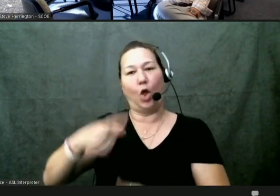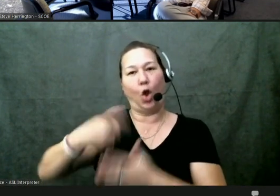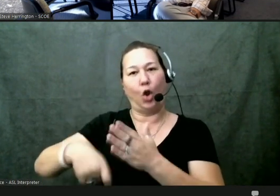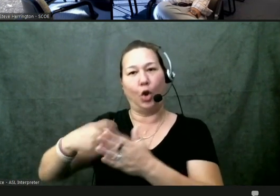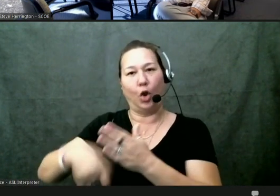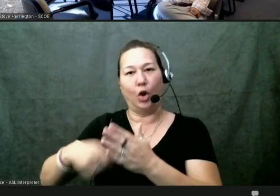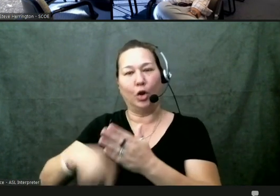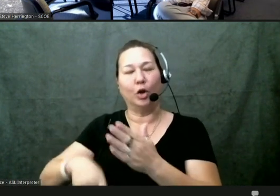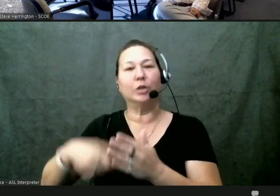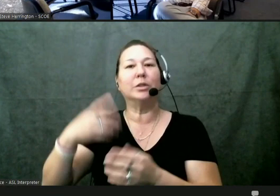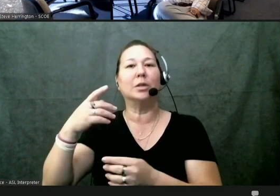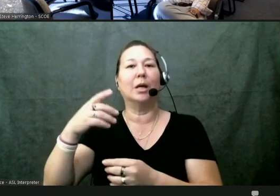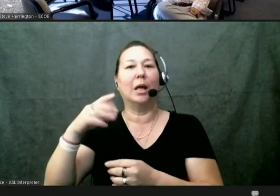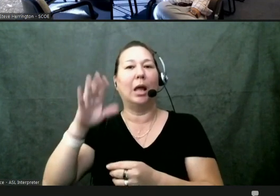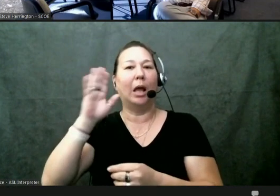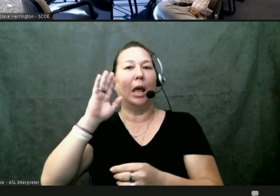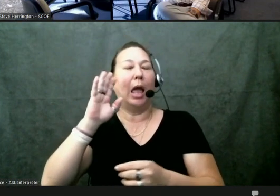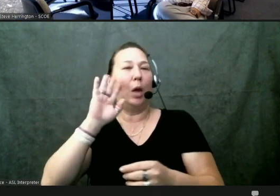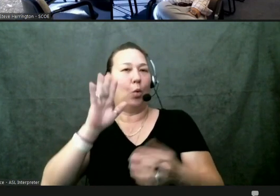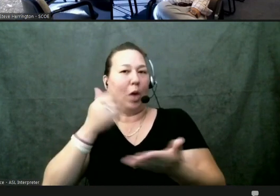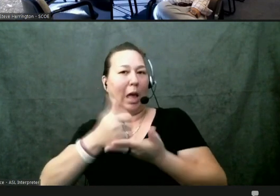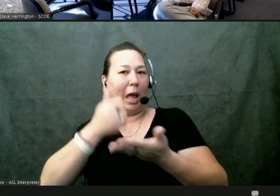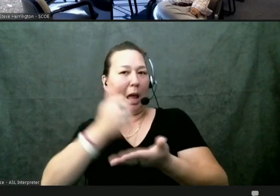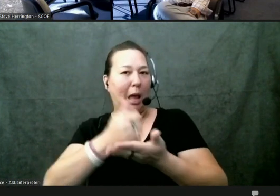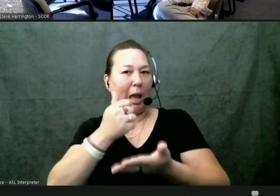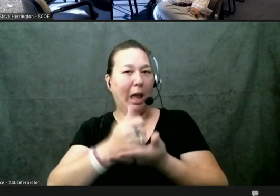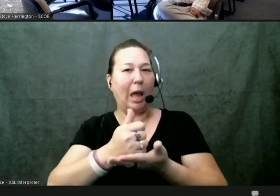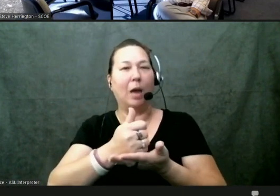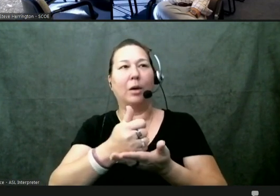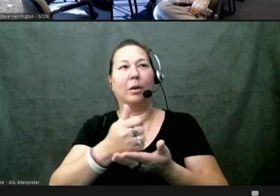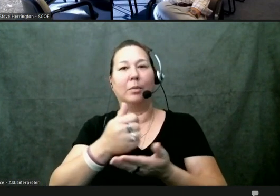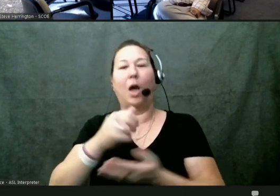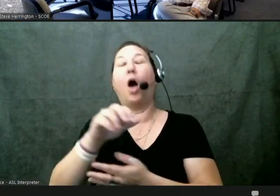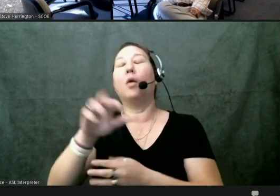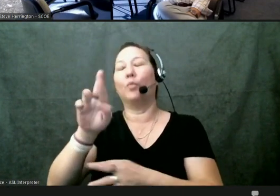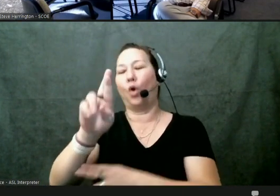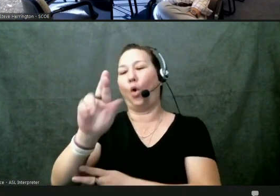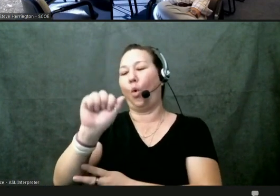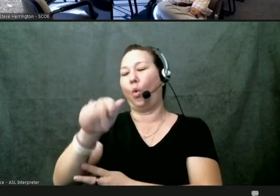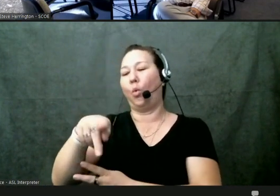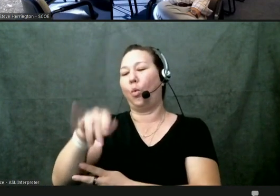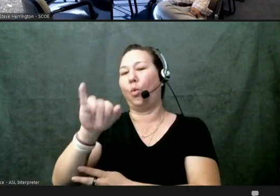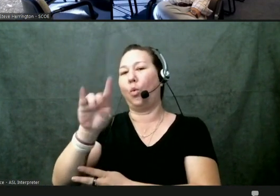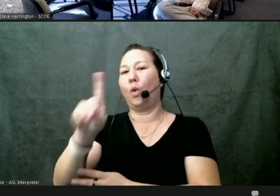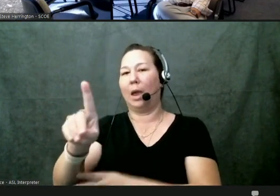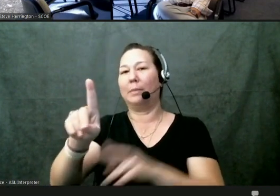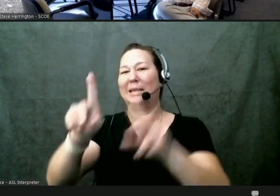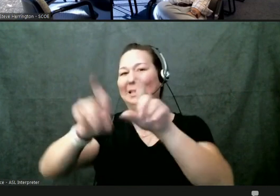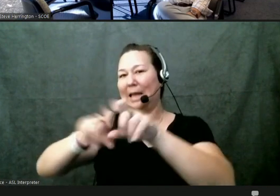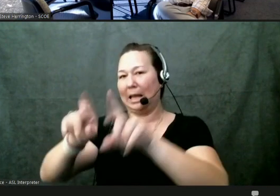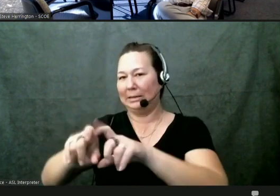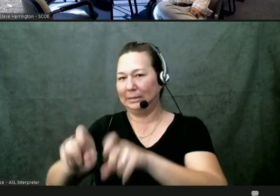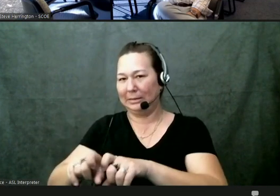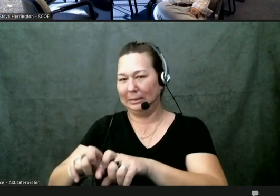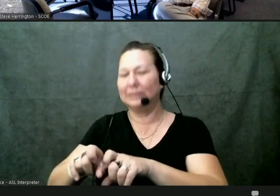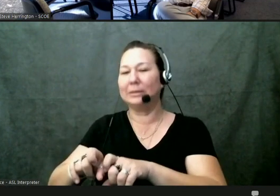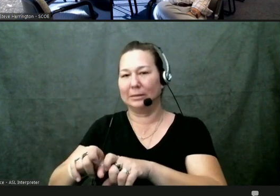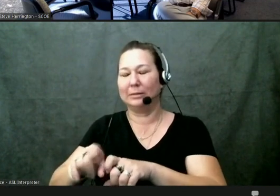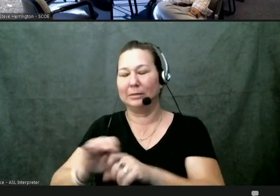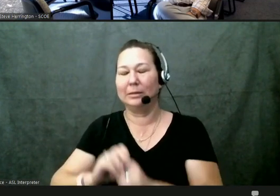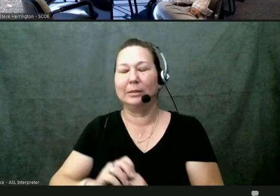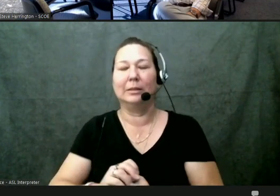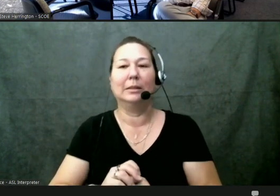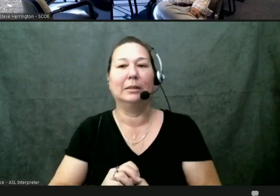providers to be tested daily as well. Rapid tests is a great way to advocate for this at the federal level. Do you have a thought about